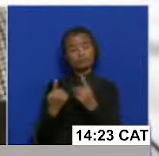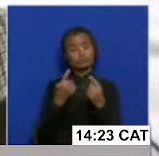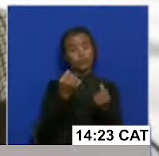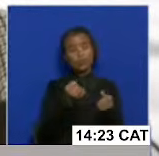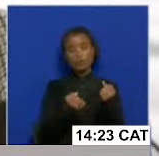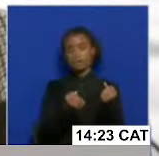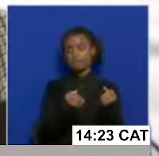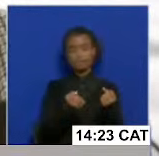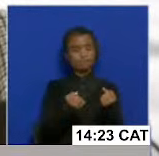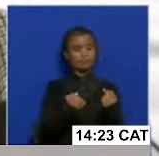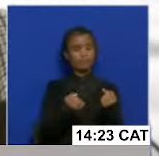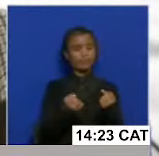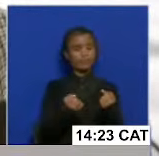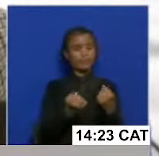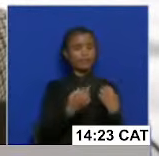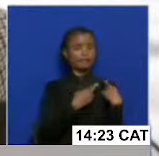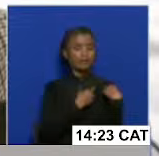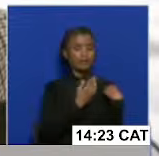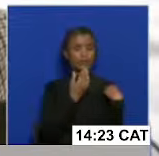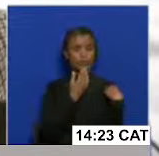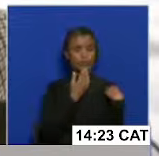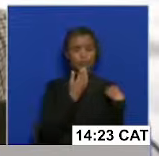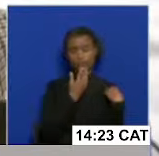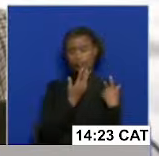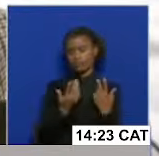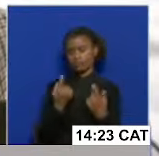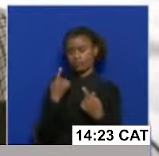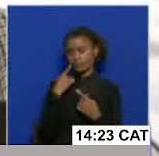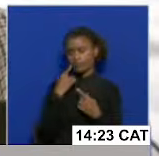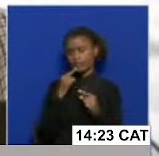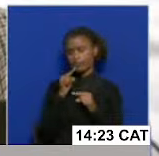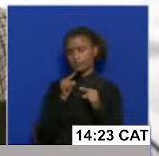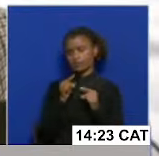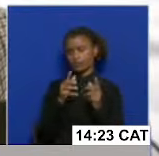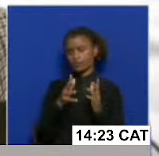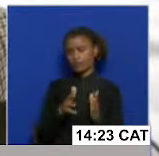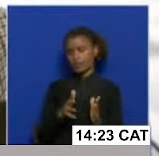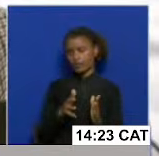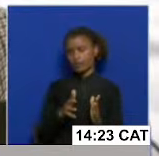It's not the prosecutor. I'm not sure. Thank you, Witness K.